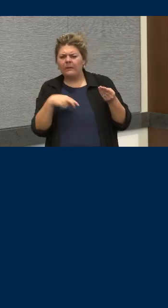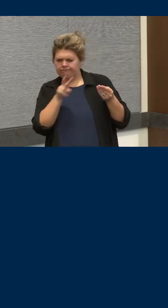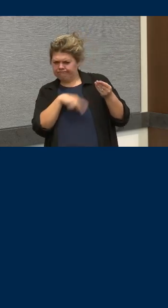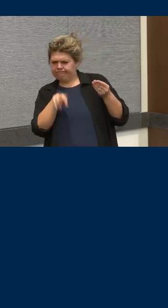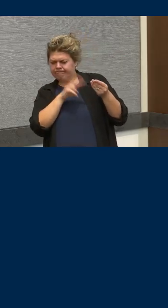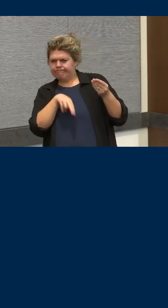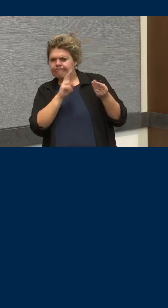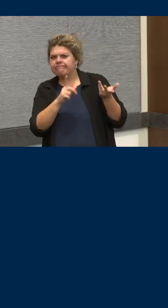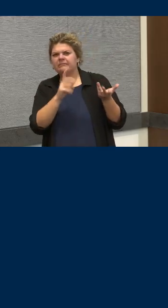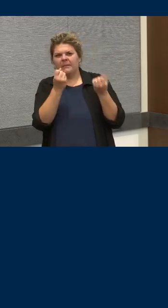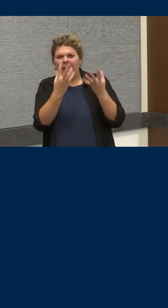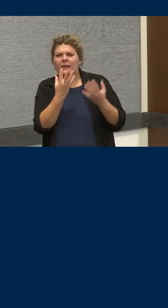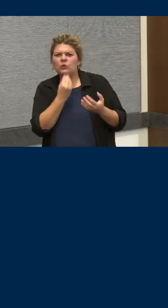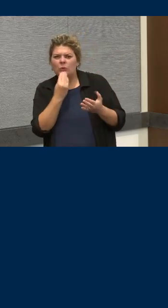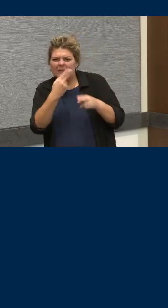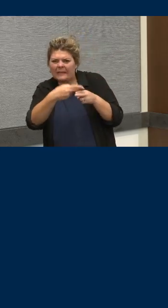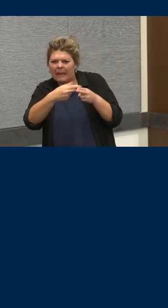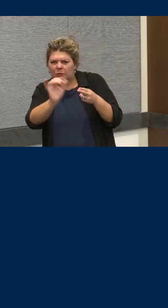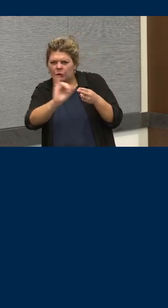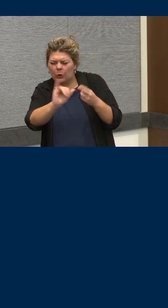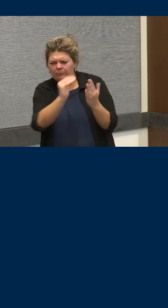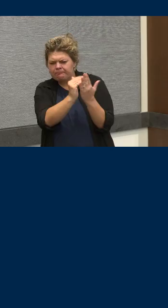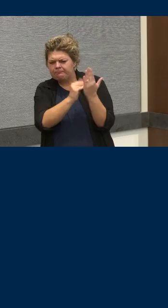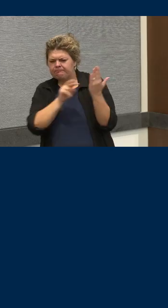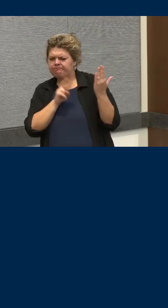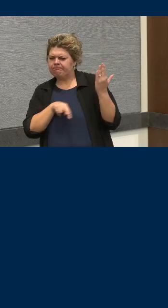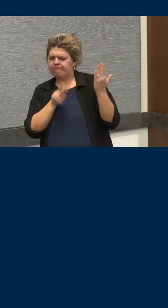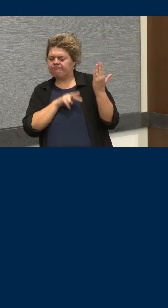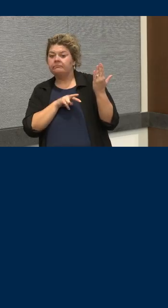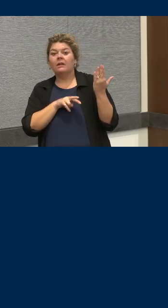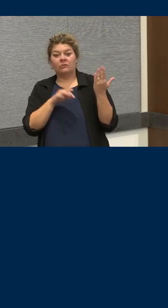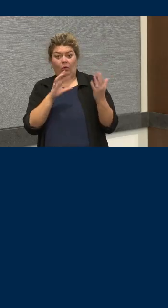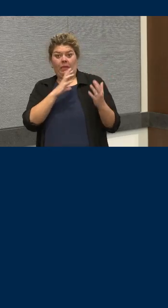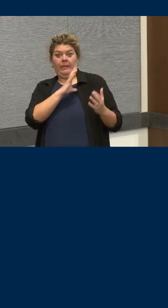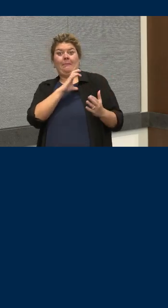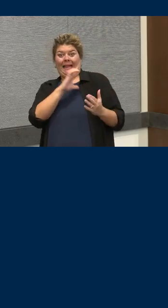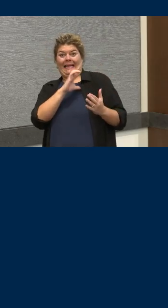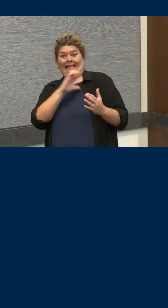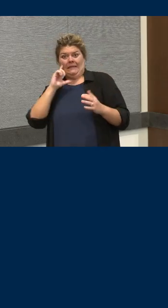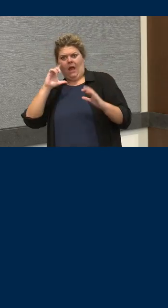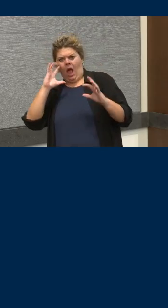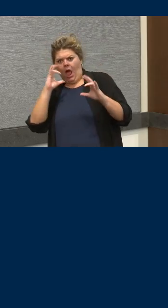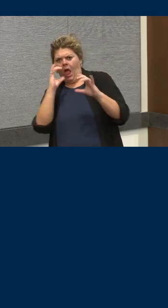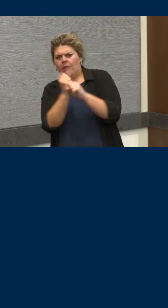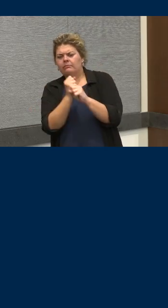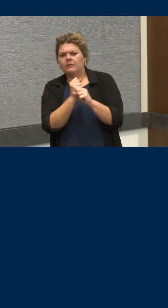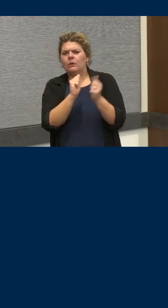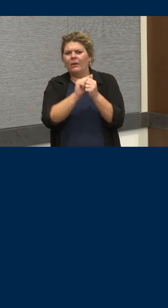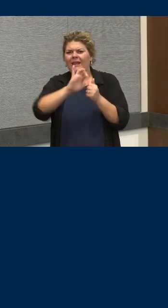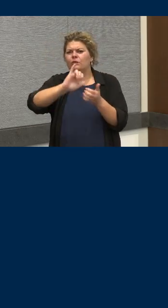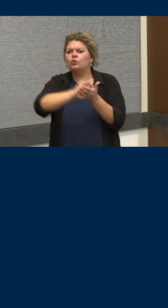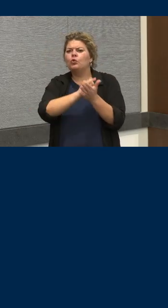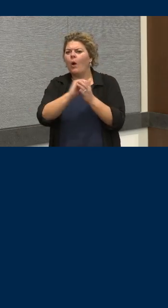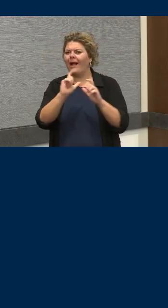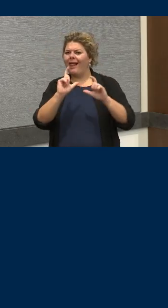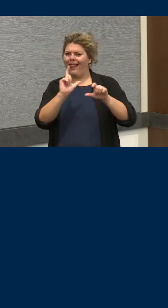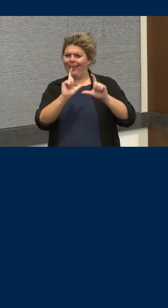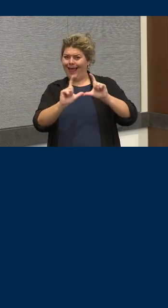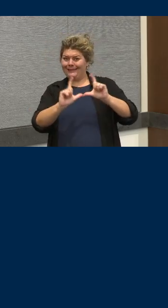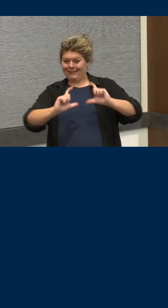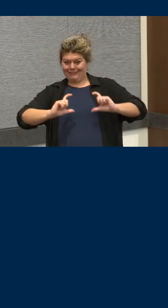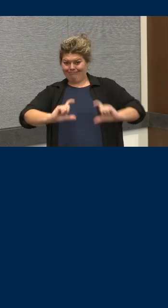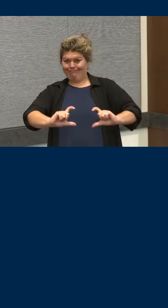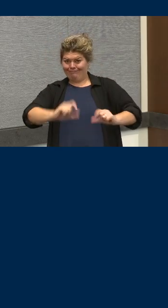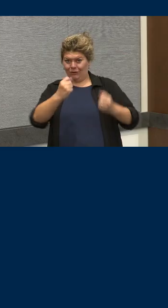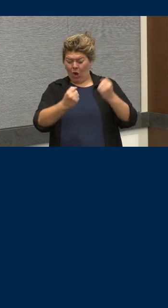names among his possessions. Frank had attracted police attention through his New York license plate, shabby